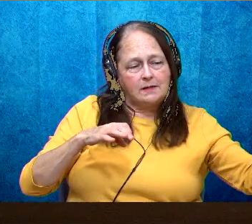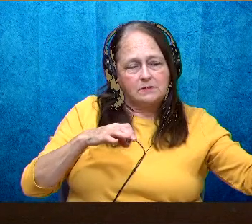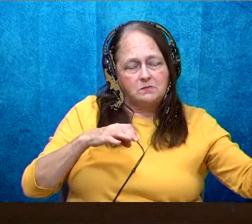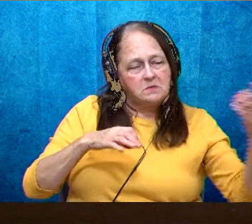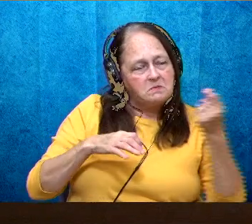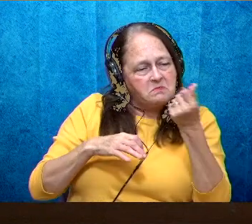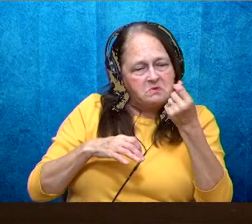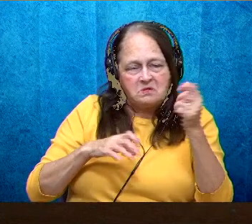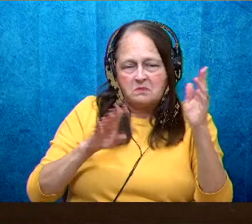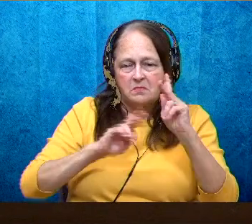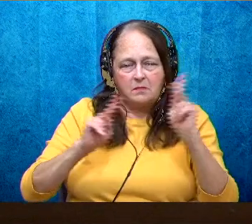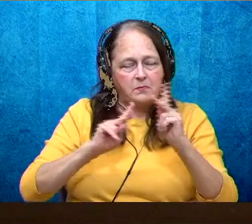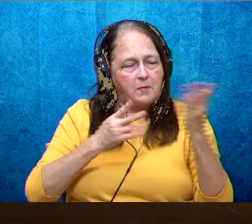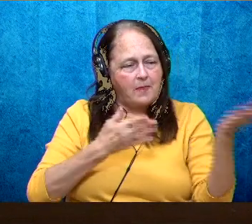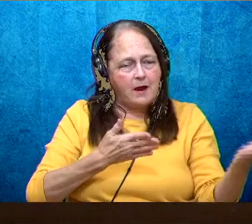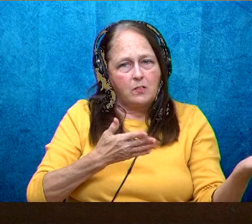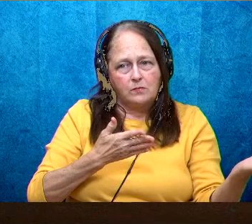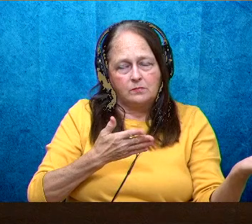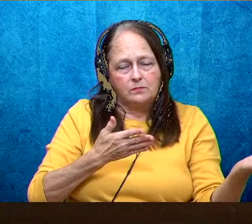Siberia.